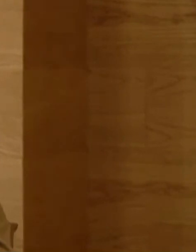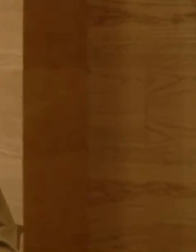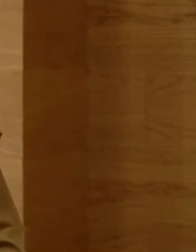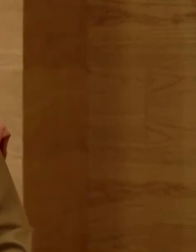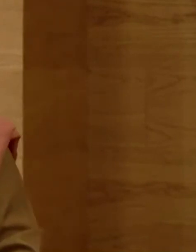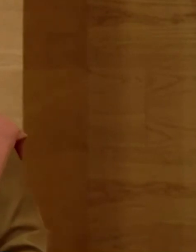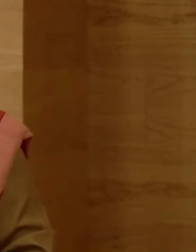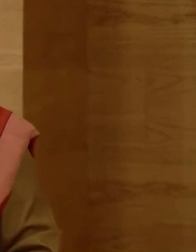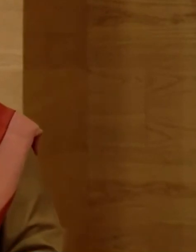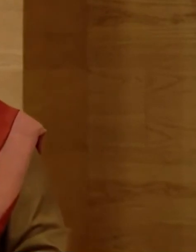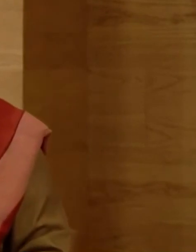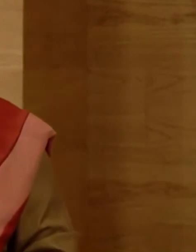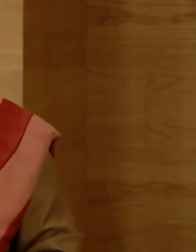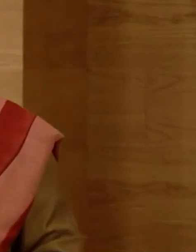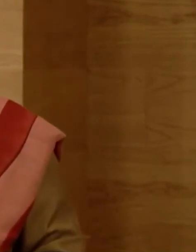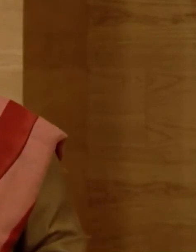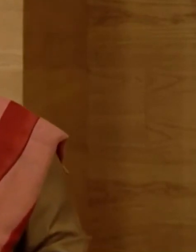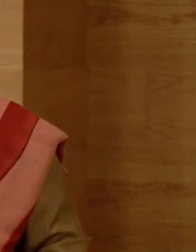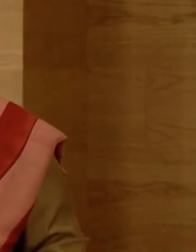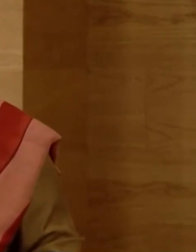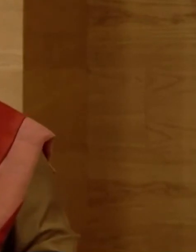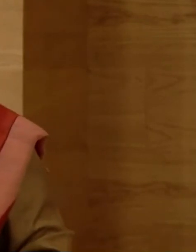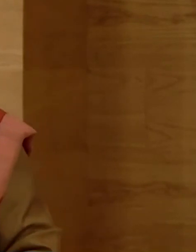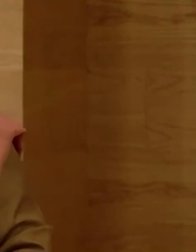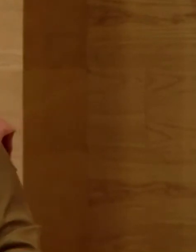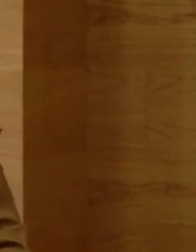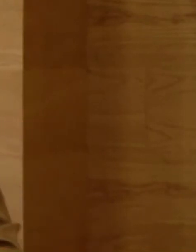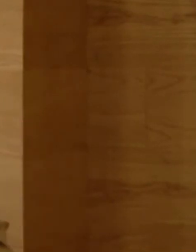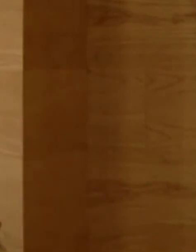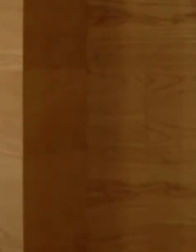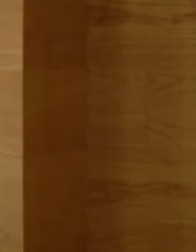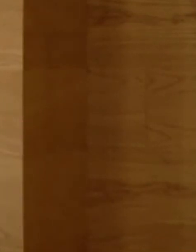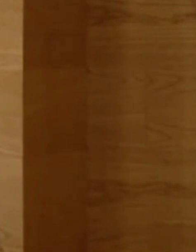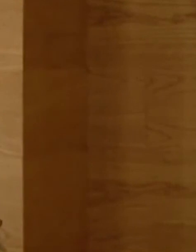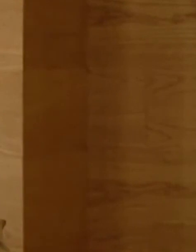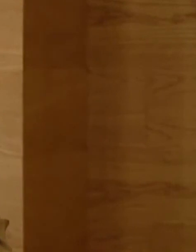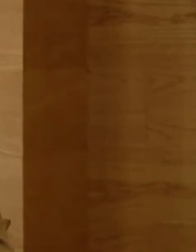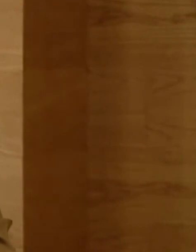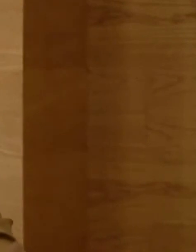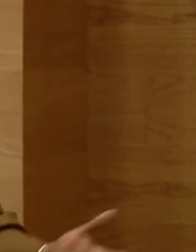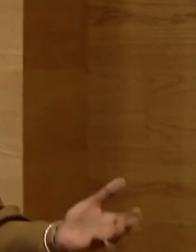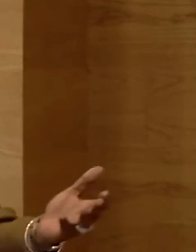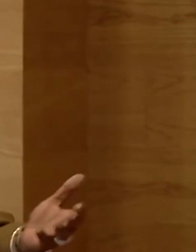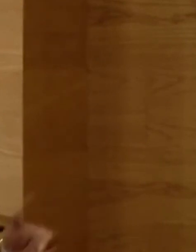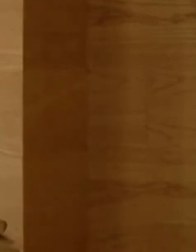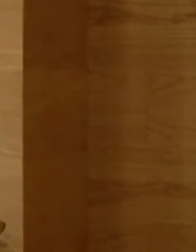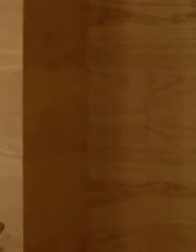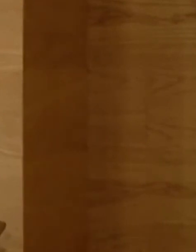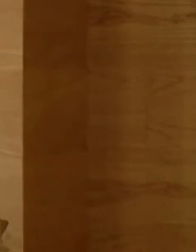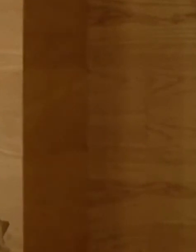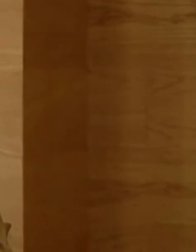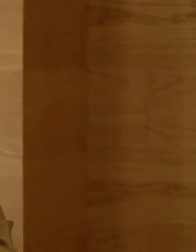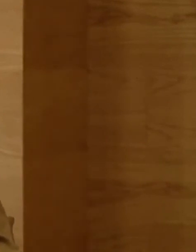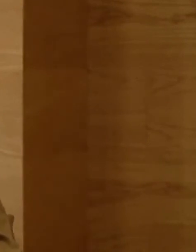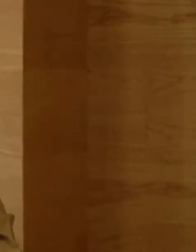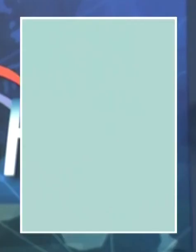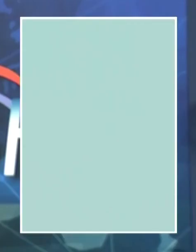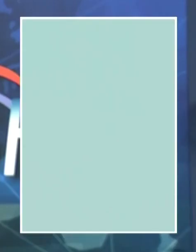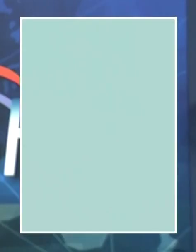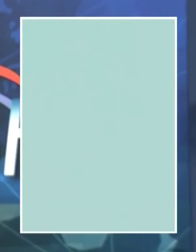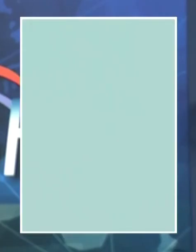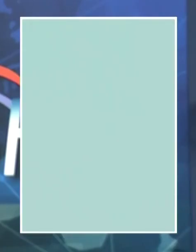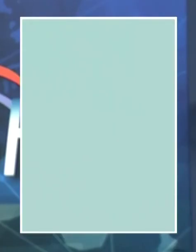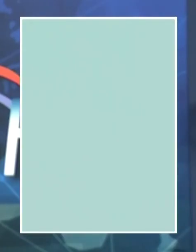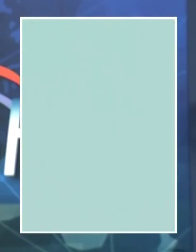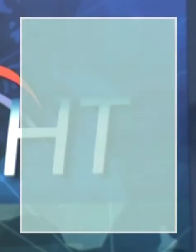money can literally keep themselves fit with this game, and that is how it was developed in Barbados. That's